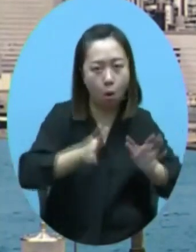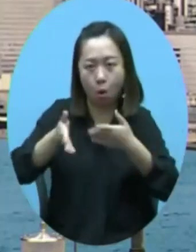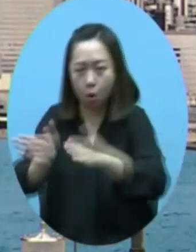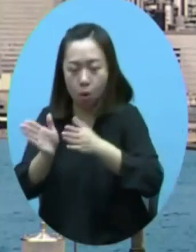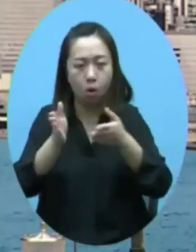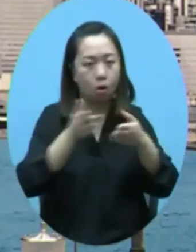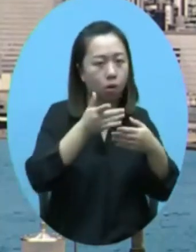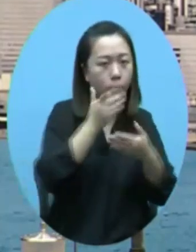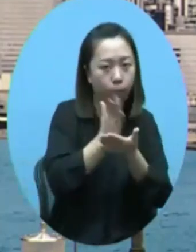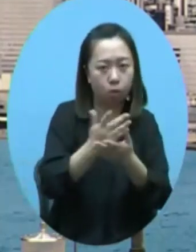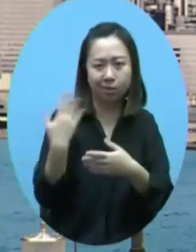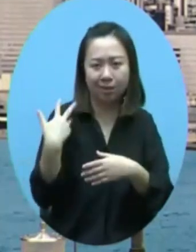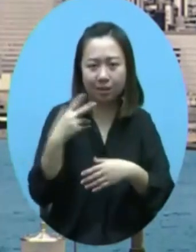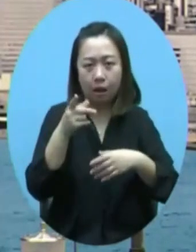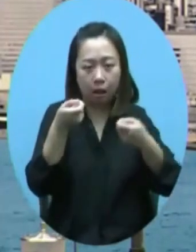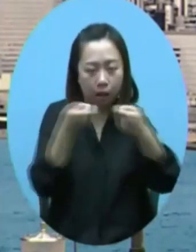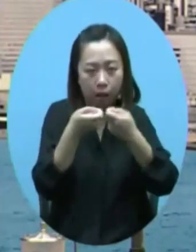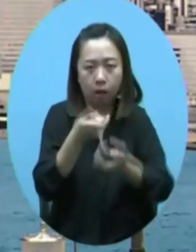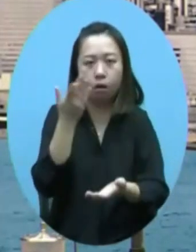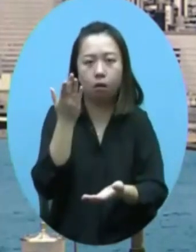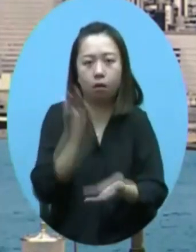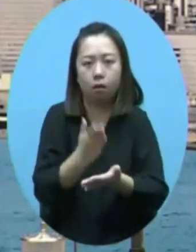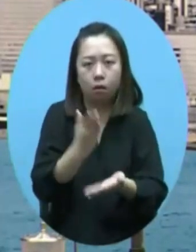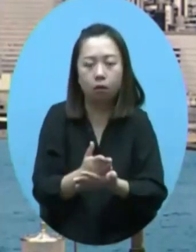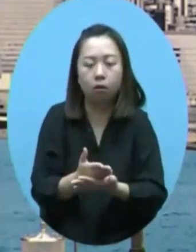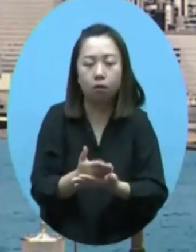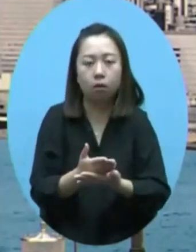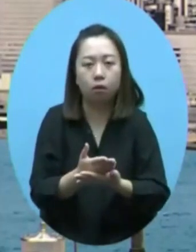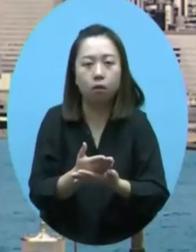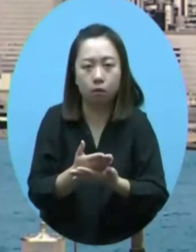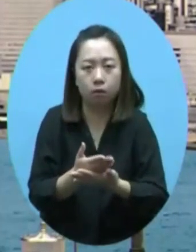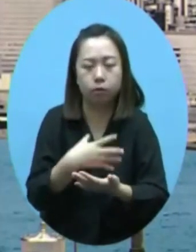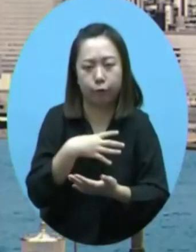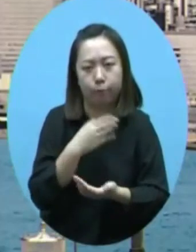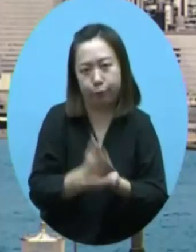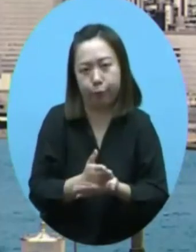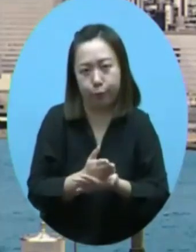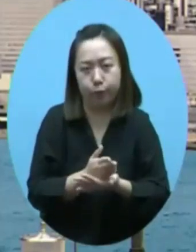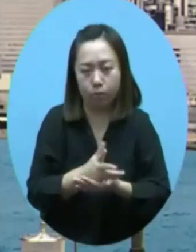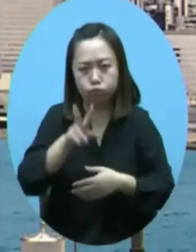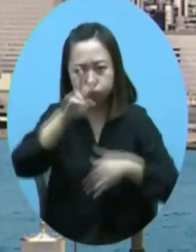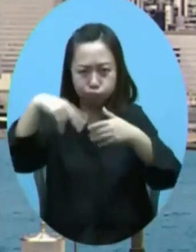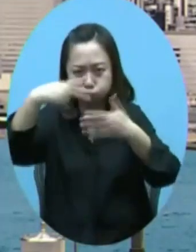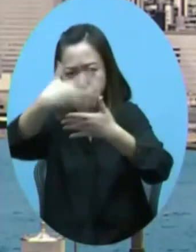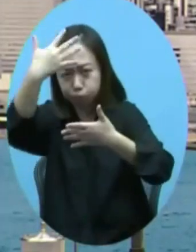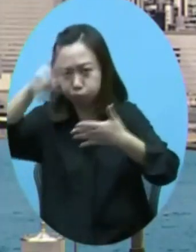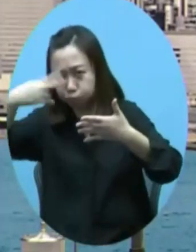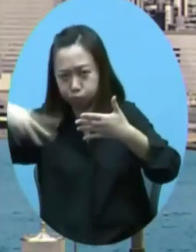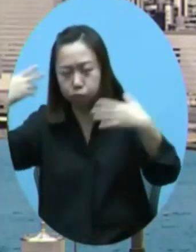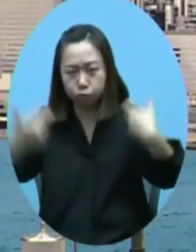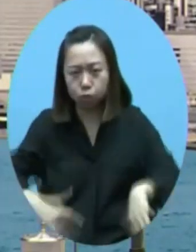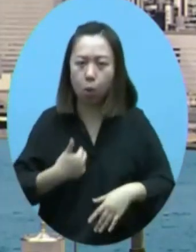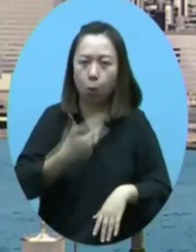in different directions. And like in earlier cases, they will have with the same